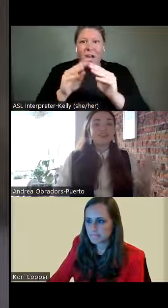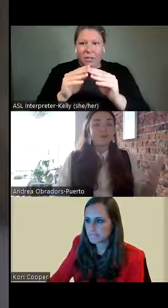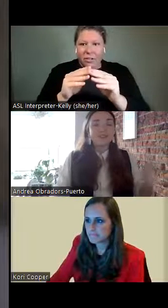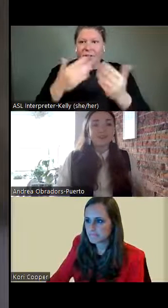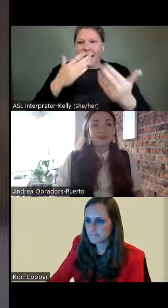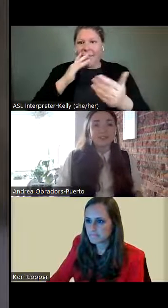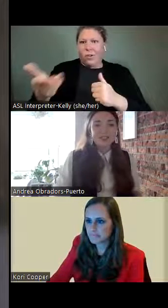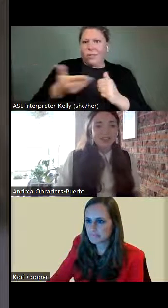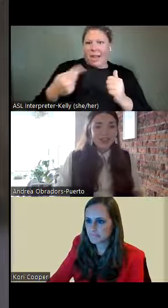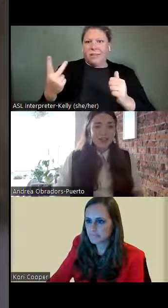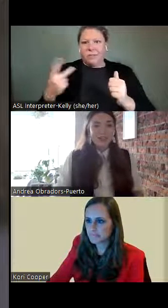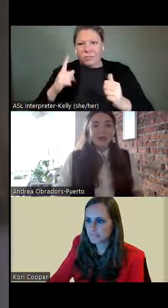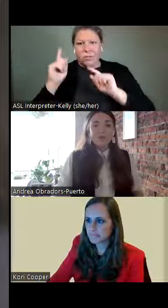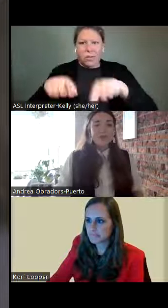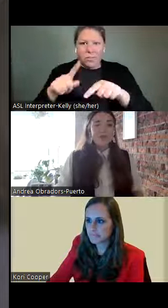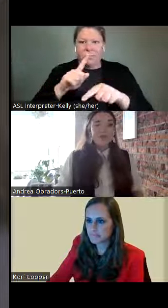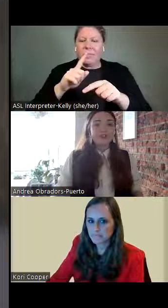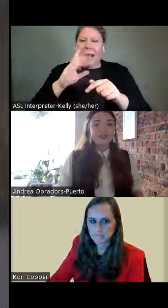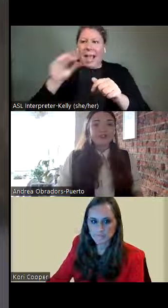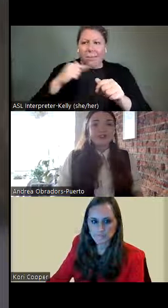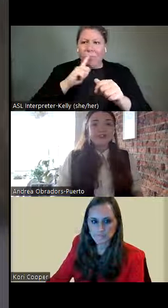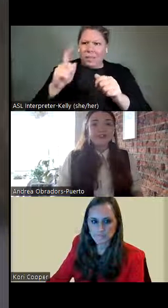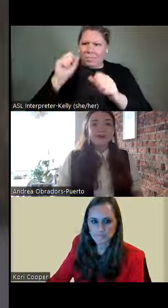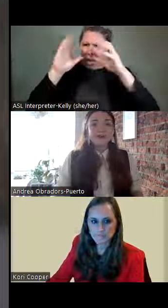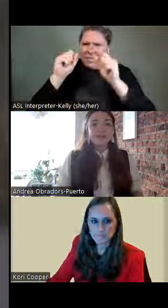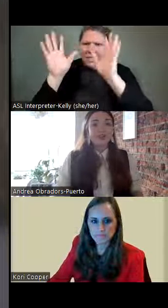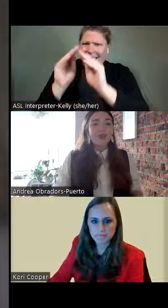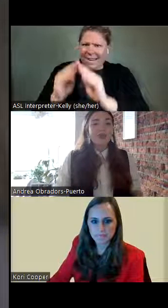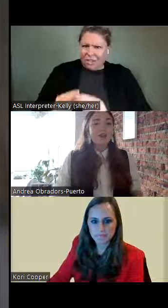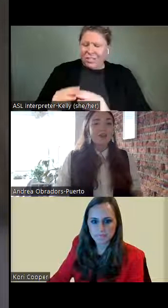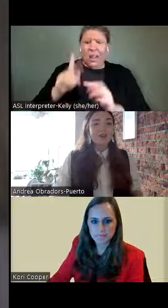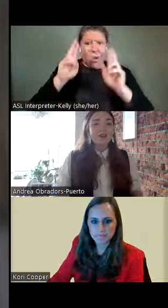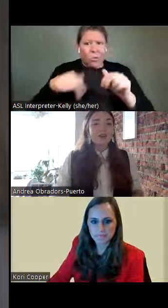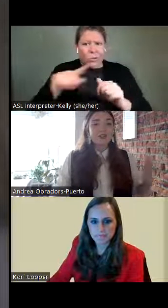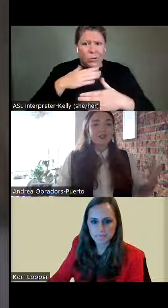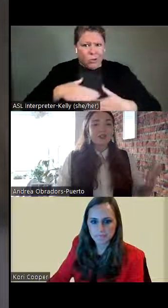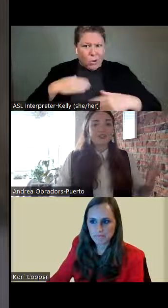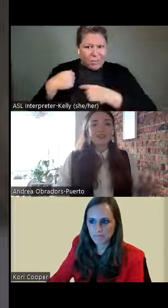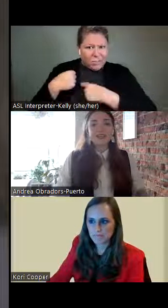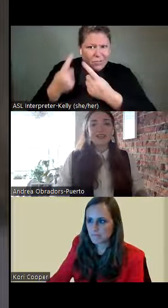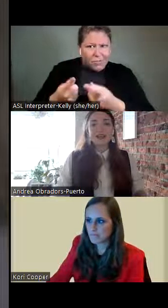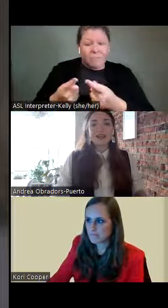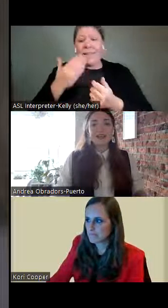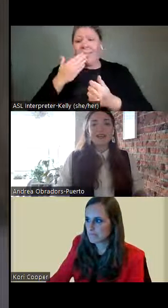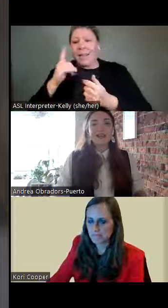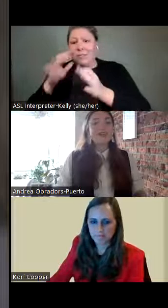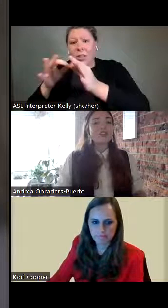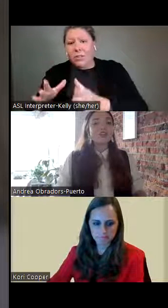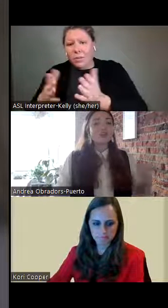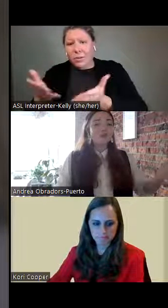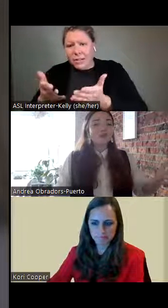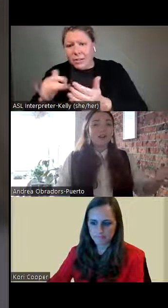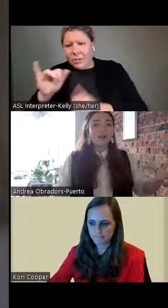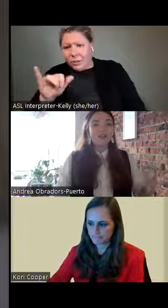agenda of topics and professionals. I'm sure you are enjoying it so far. Thank you also to our interpreters, and